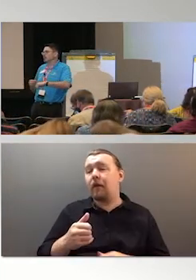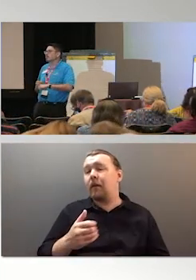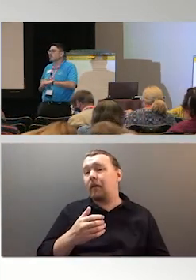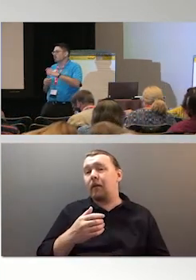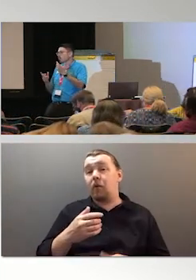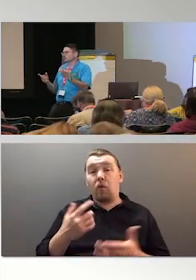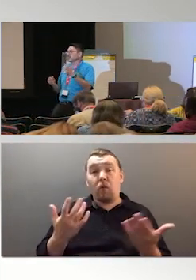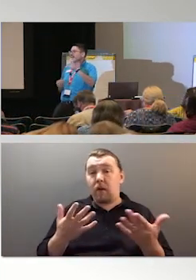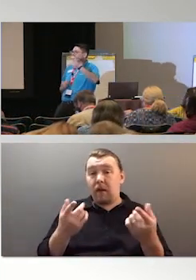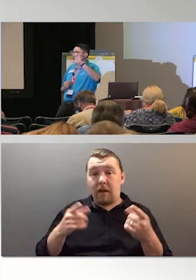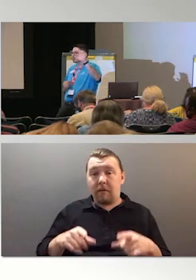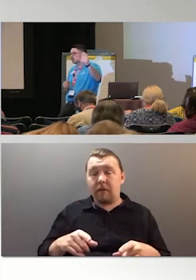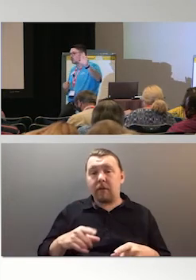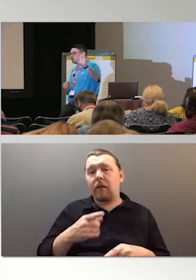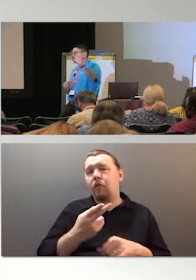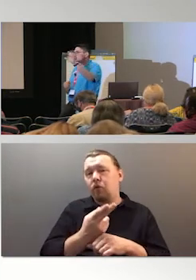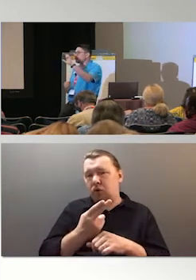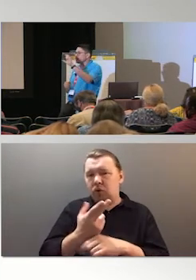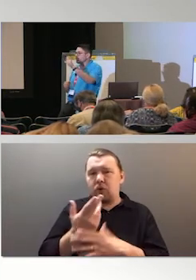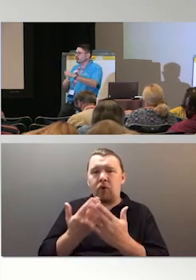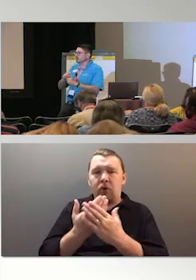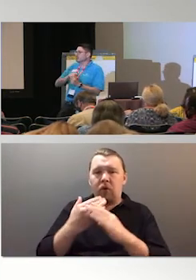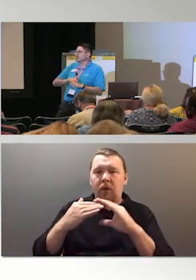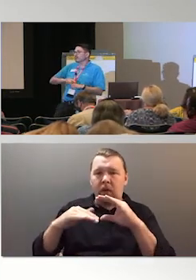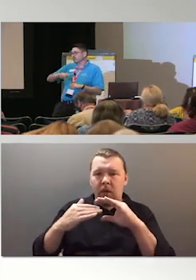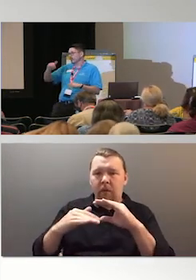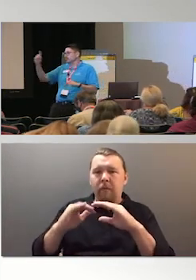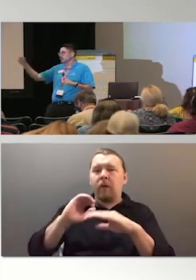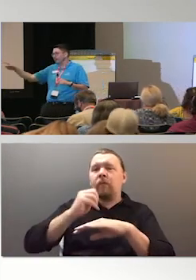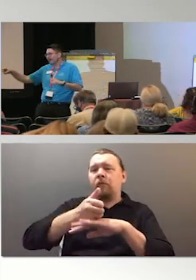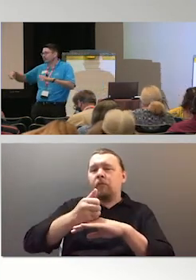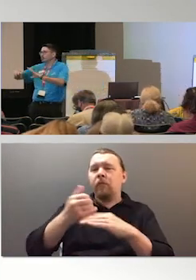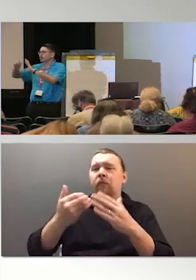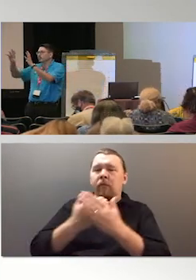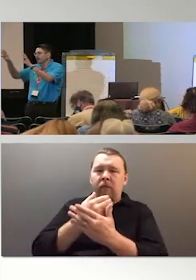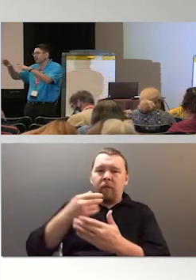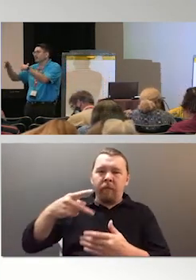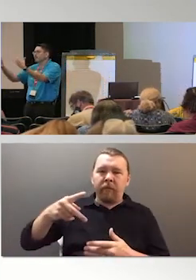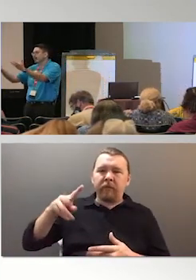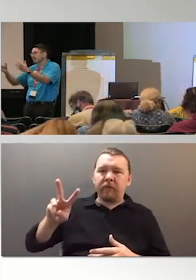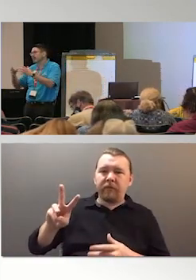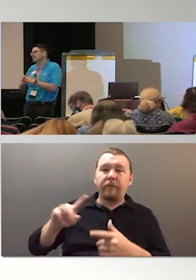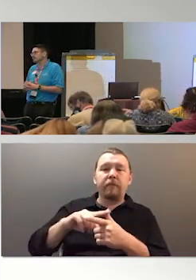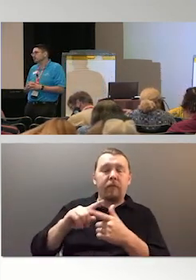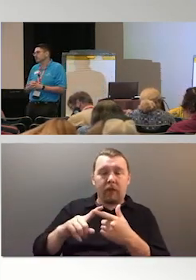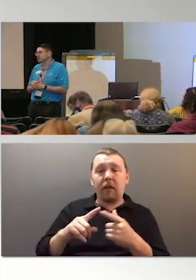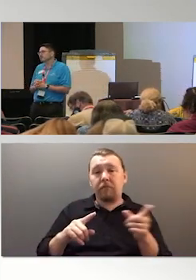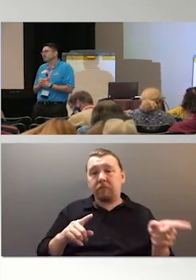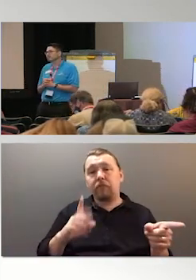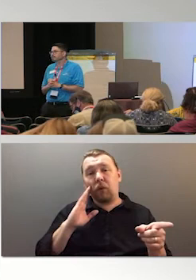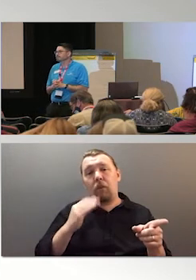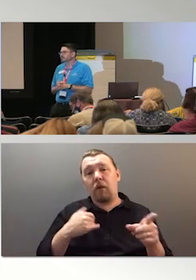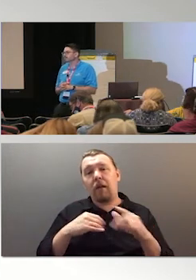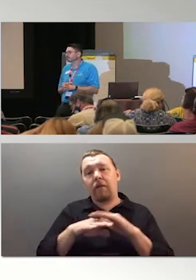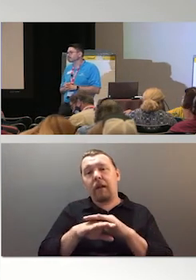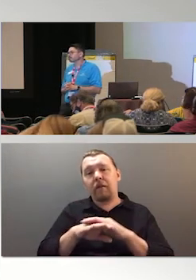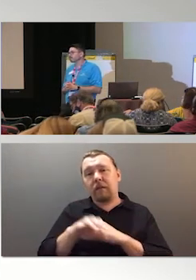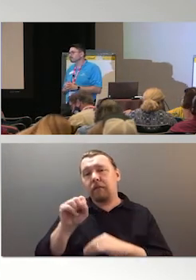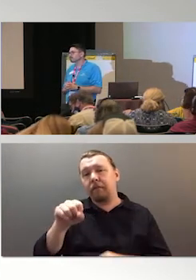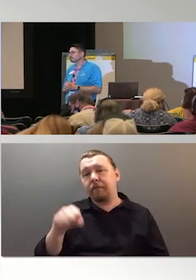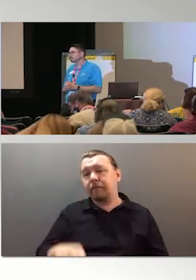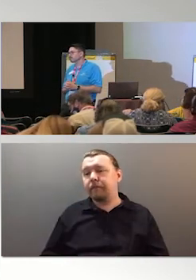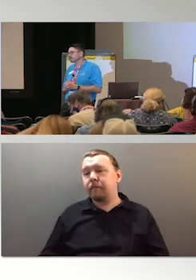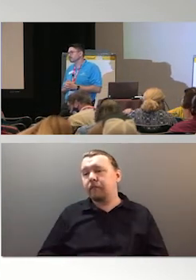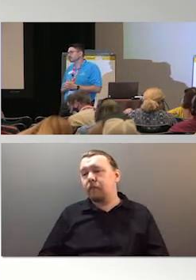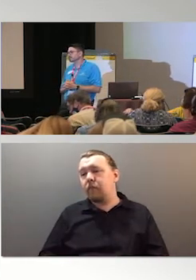And then what's going to happen is they'll use the new email address. They don't have to create a new password, and then he'll have access to it. And you had said earlier about